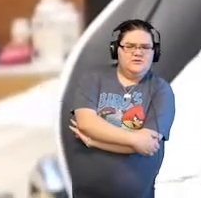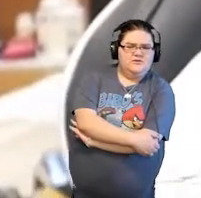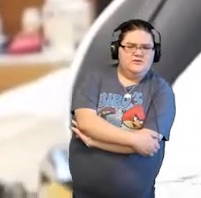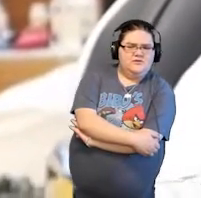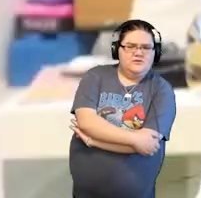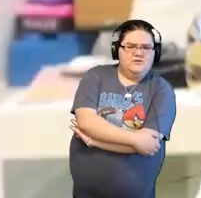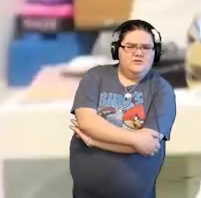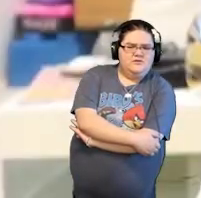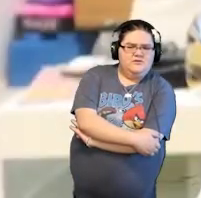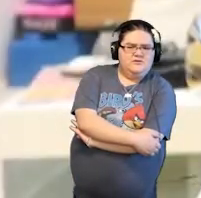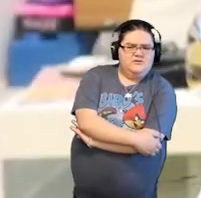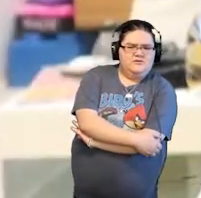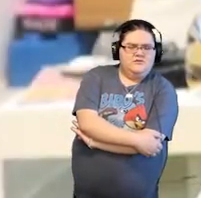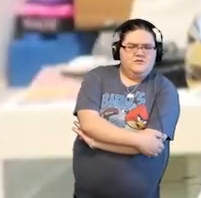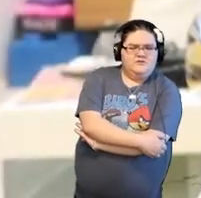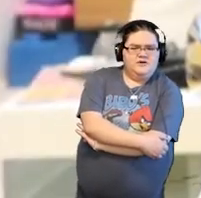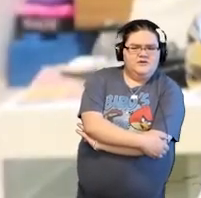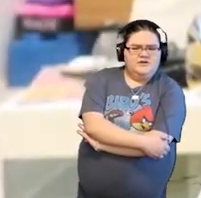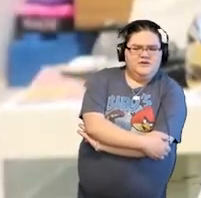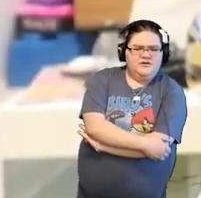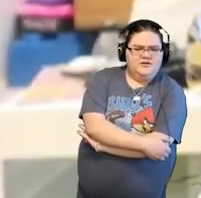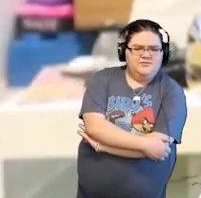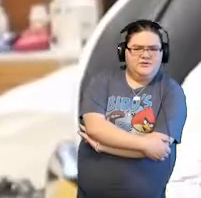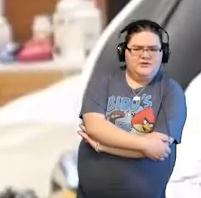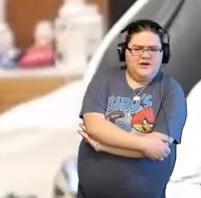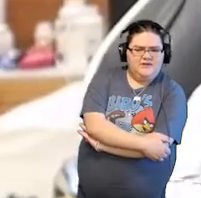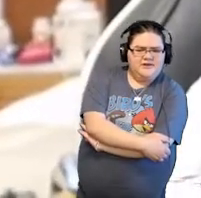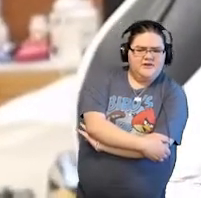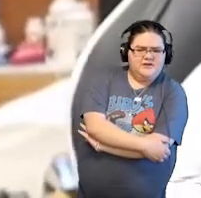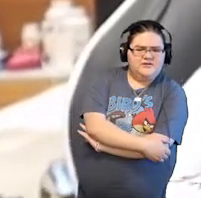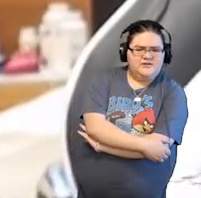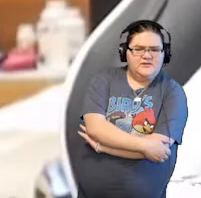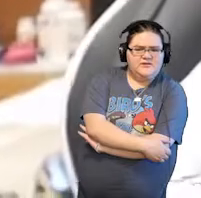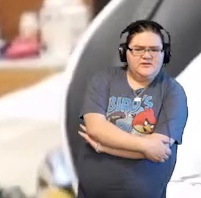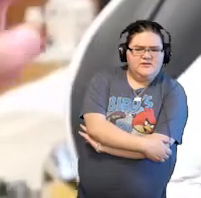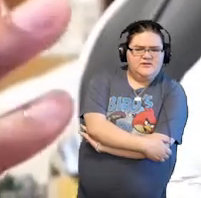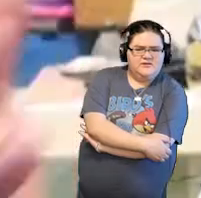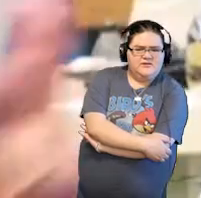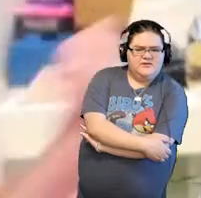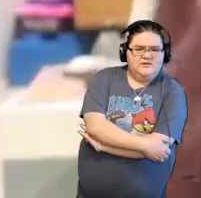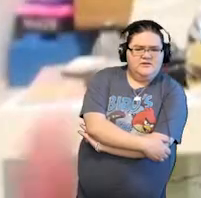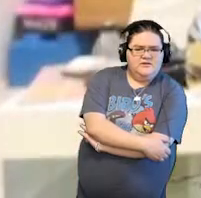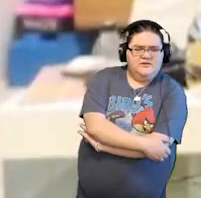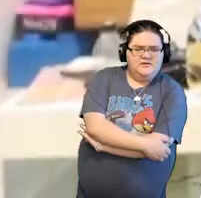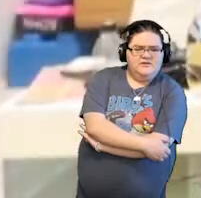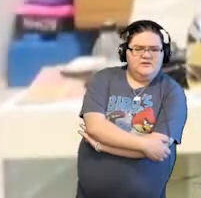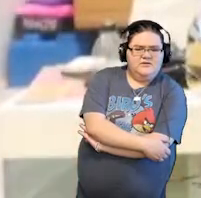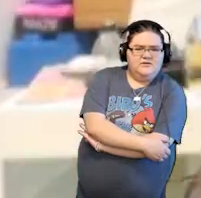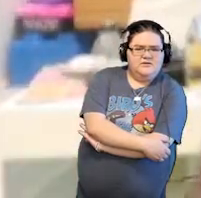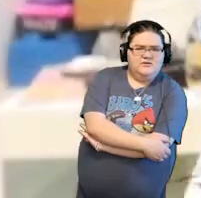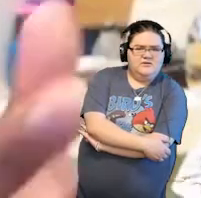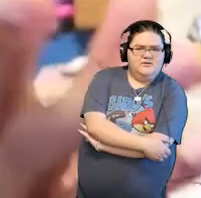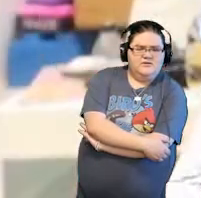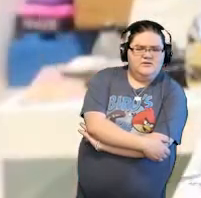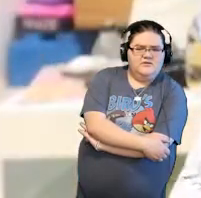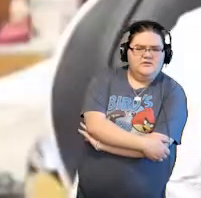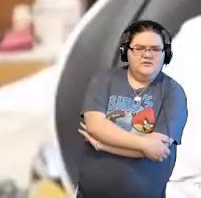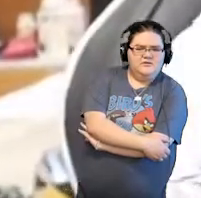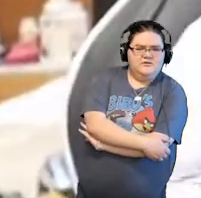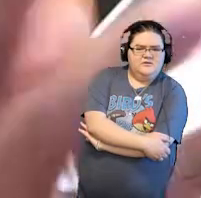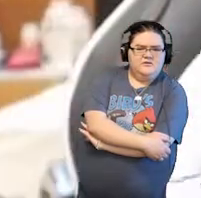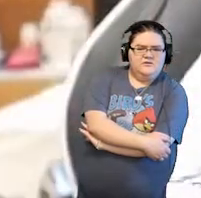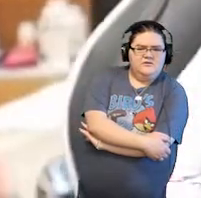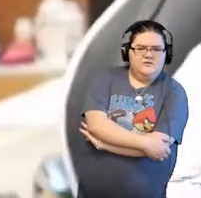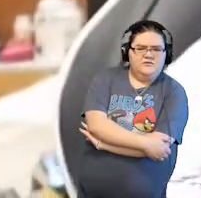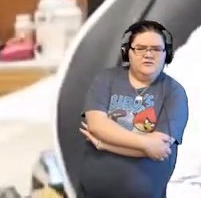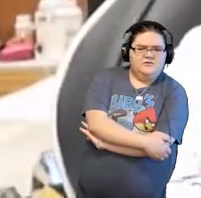most successful musicians that I've When he's looking on his computer, I don't see his. I mean, technically, Justin Bieber,